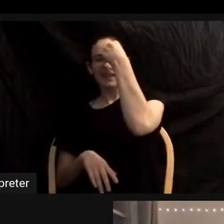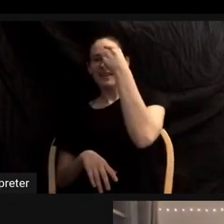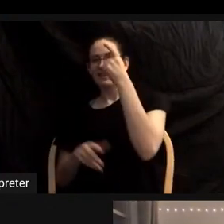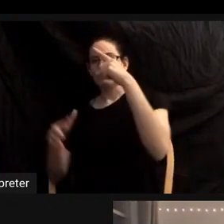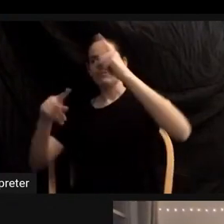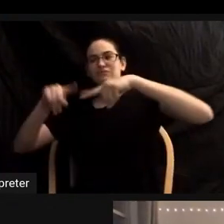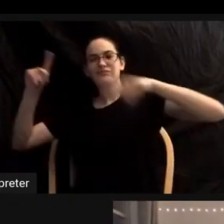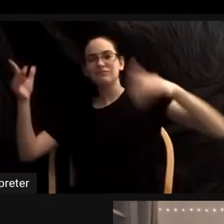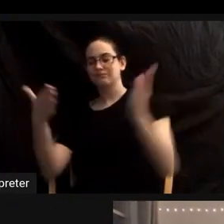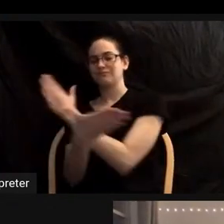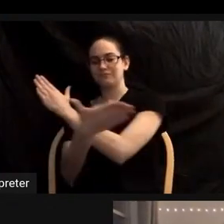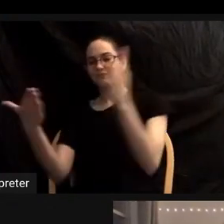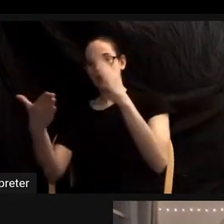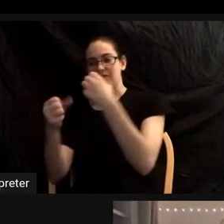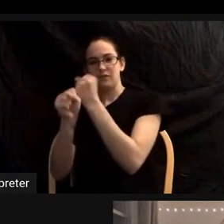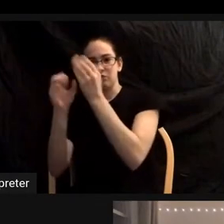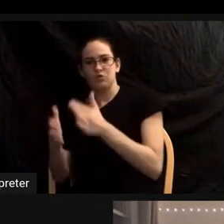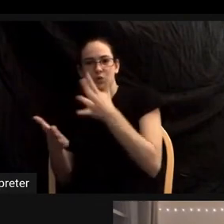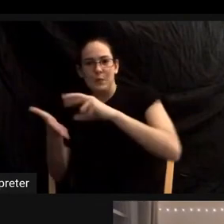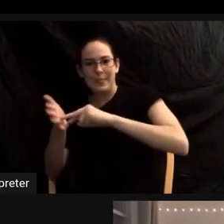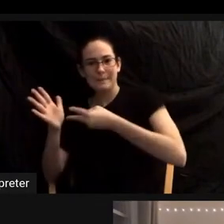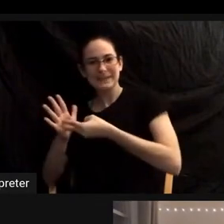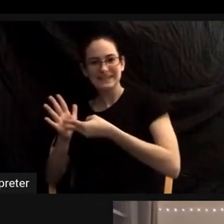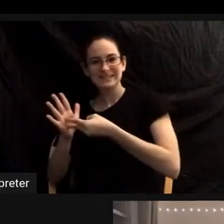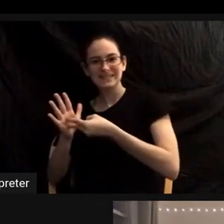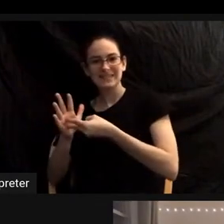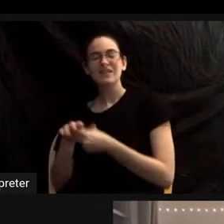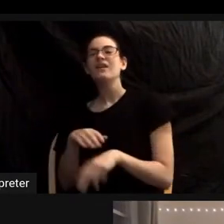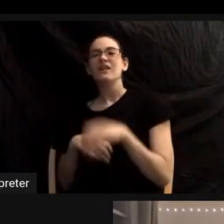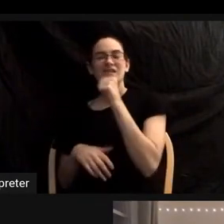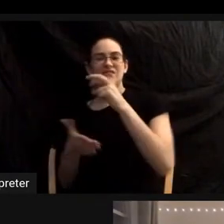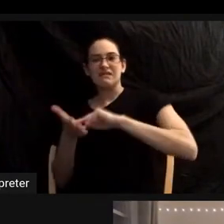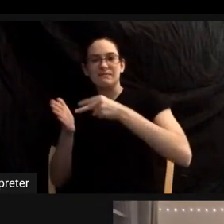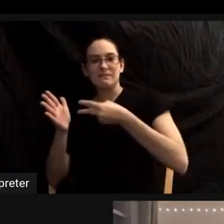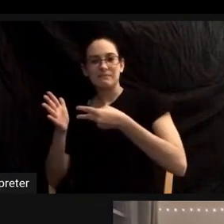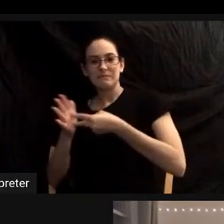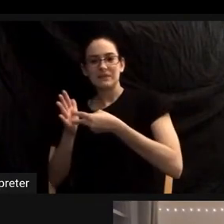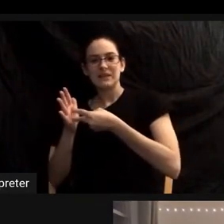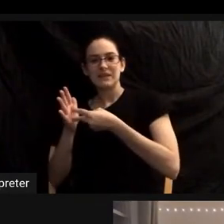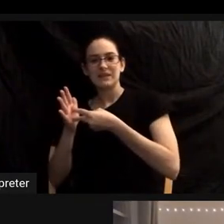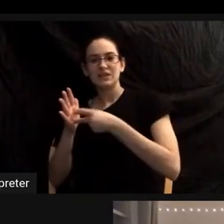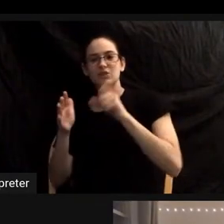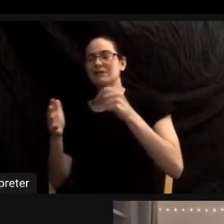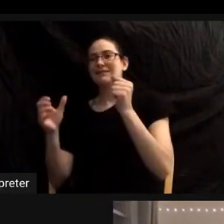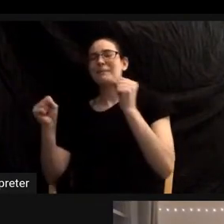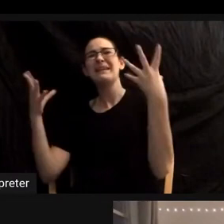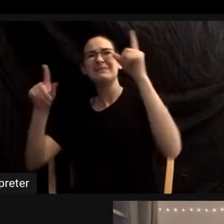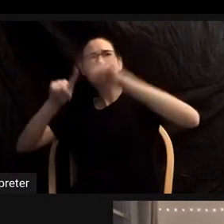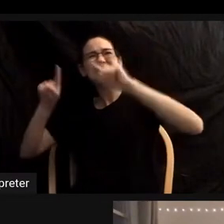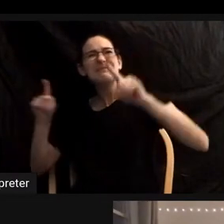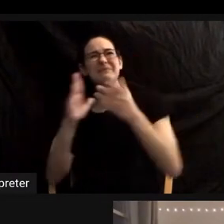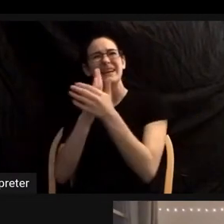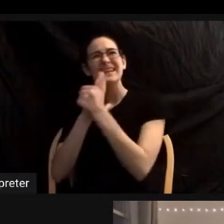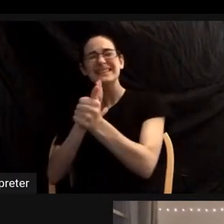that being a producer doesn't mean that you have to necessarily encapsulate all of these skills, because it's, that would be